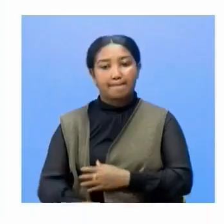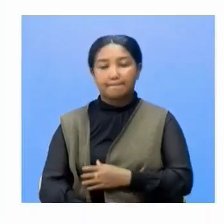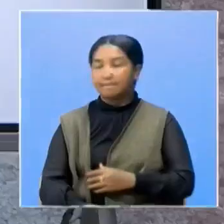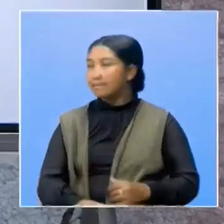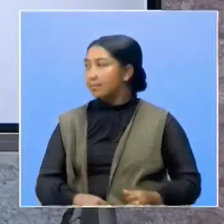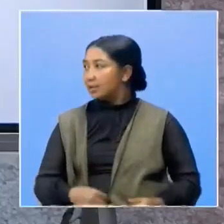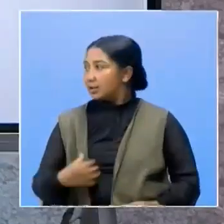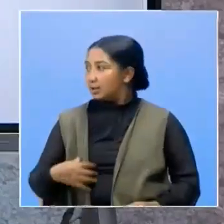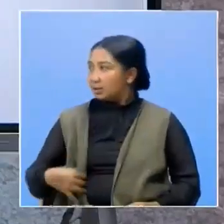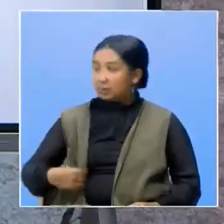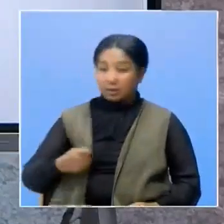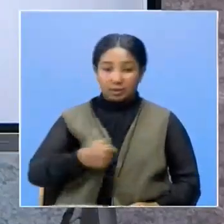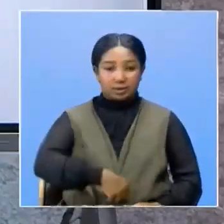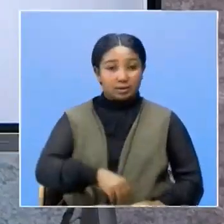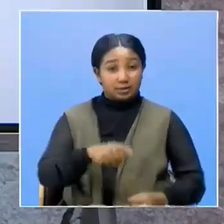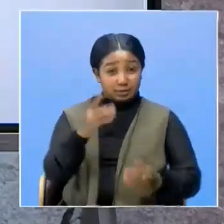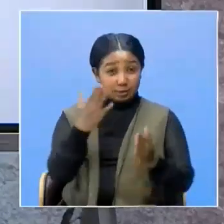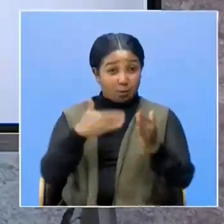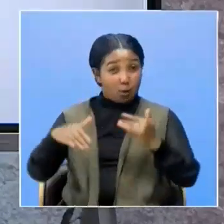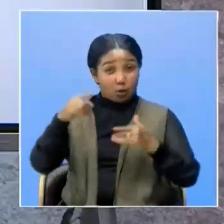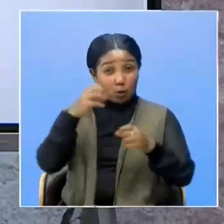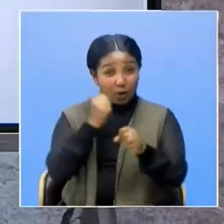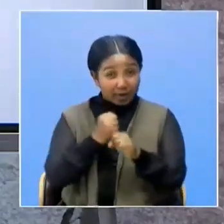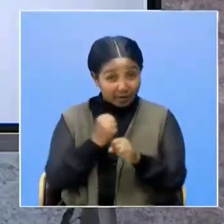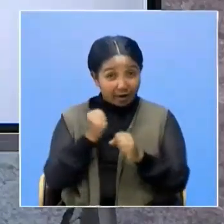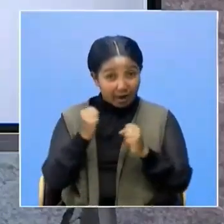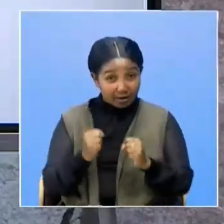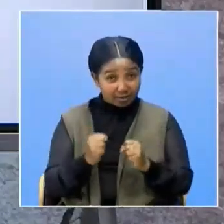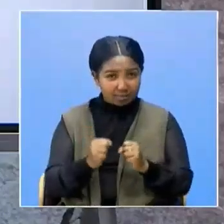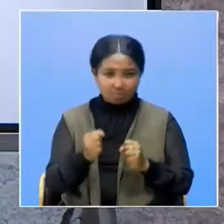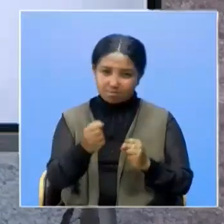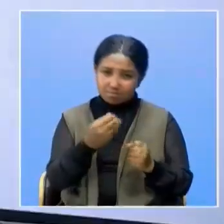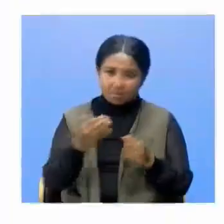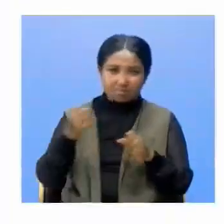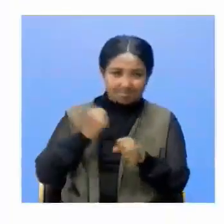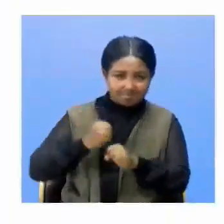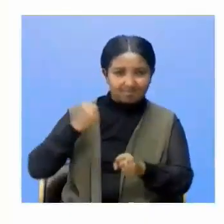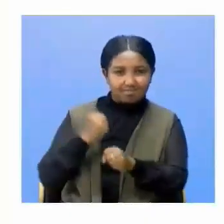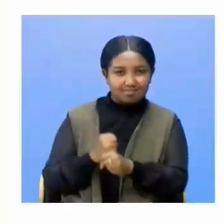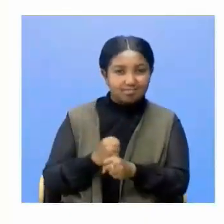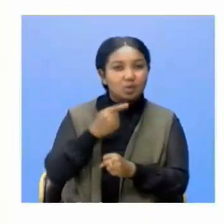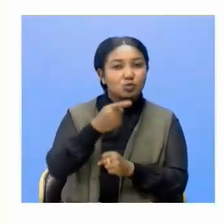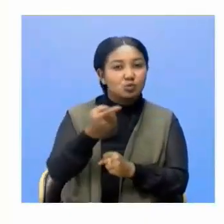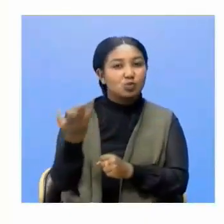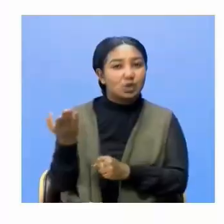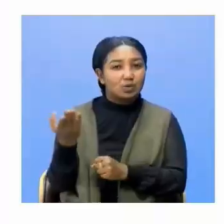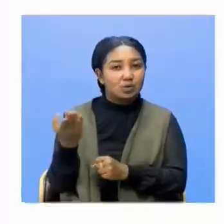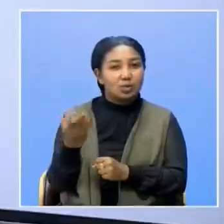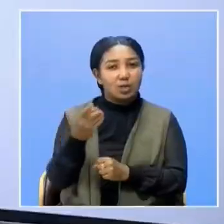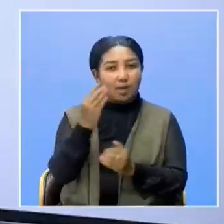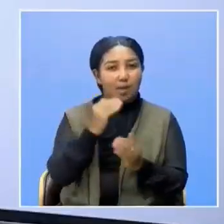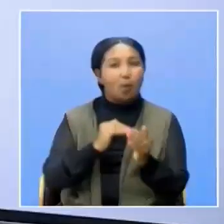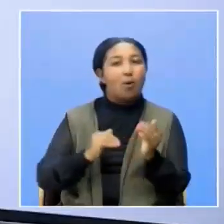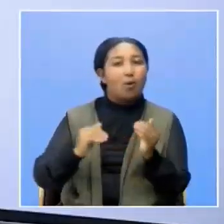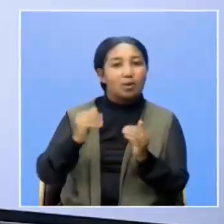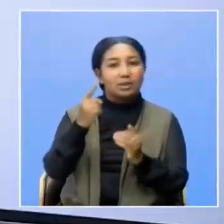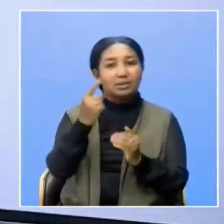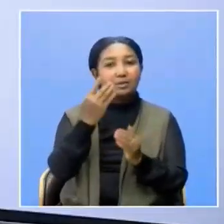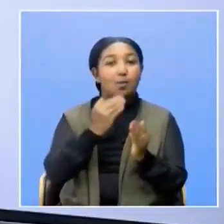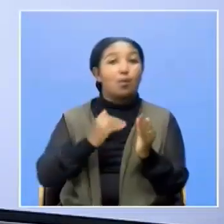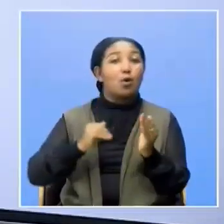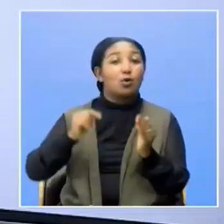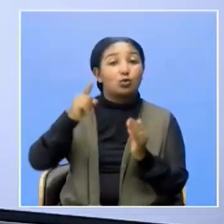yeah? The more you work hard means the more you exercise. What do I use here? more. The more